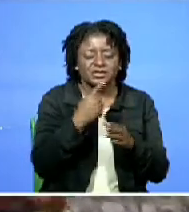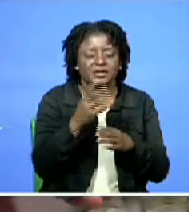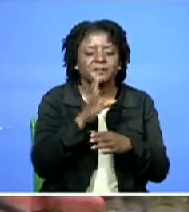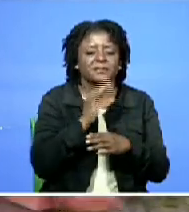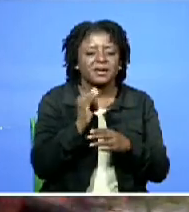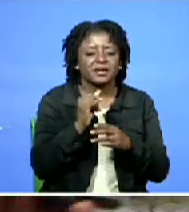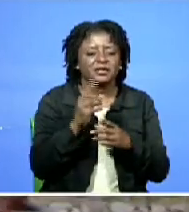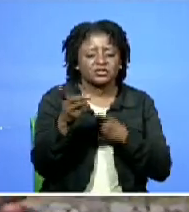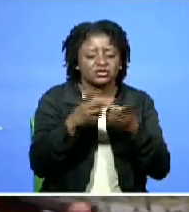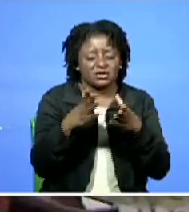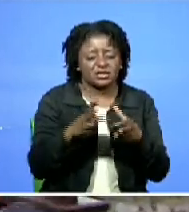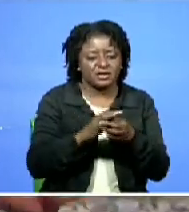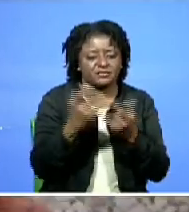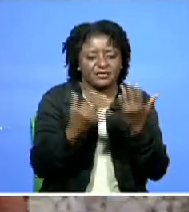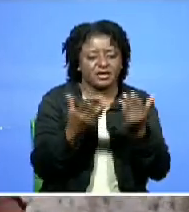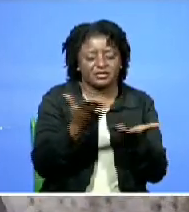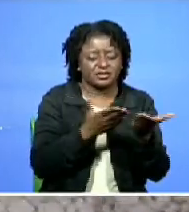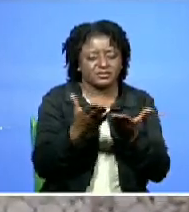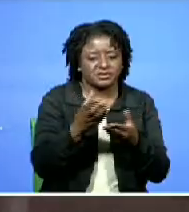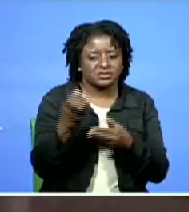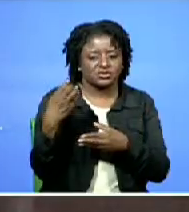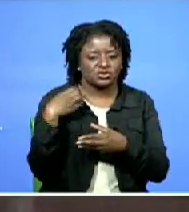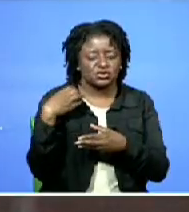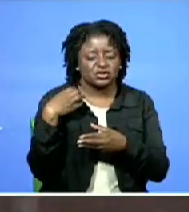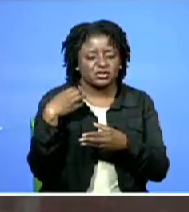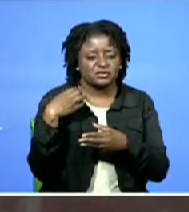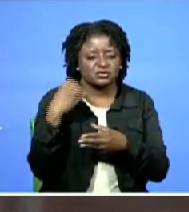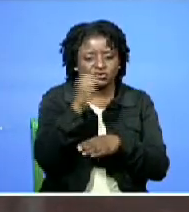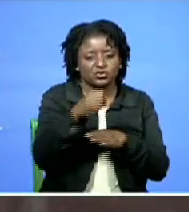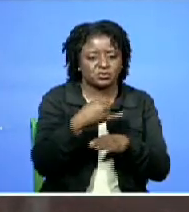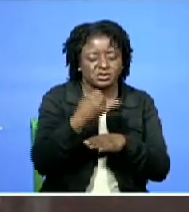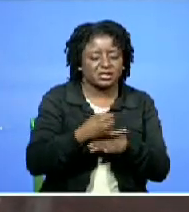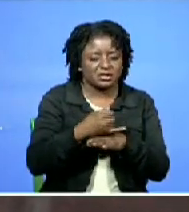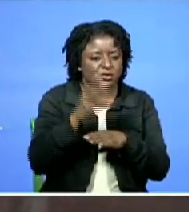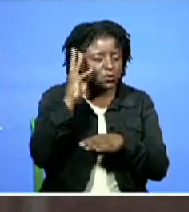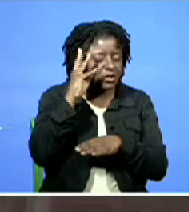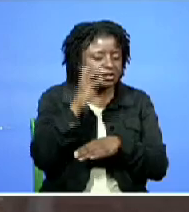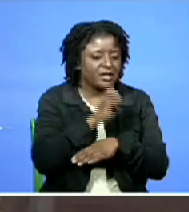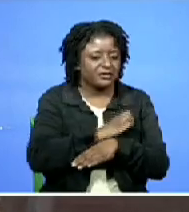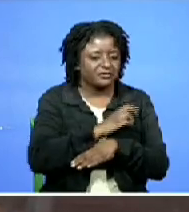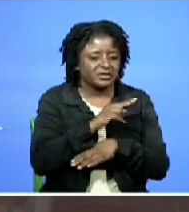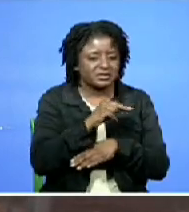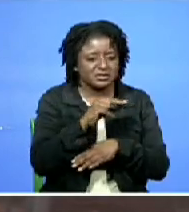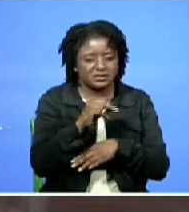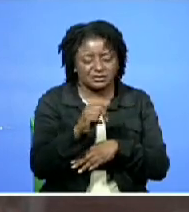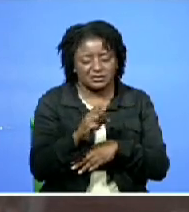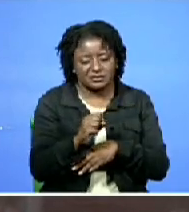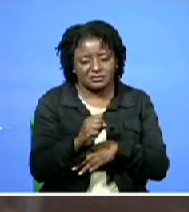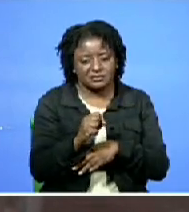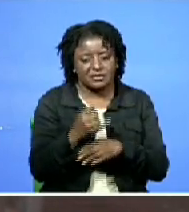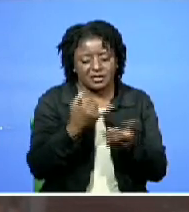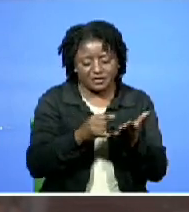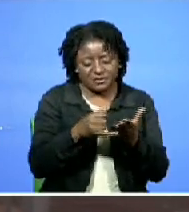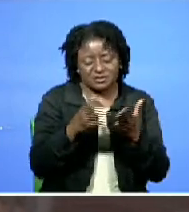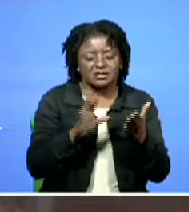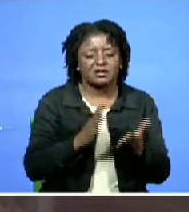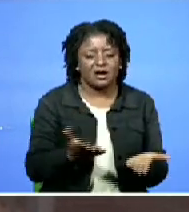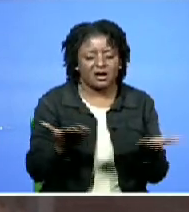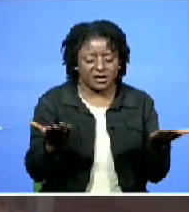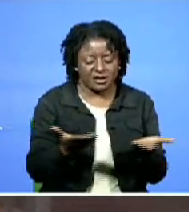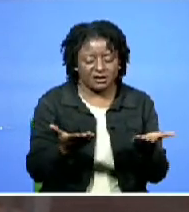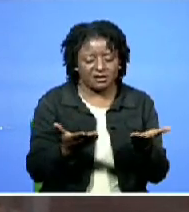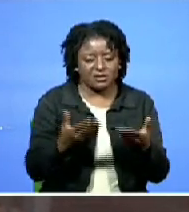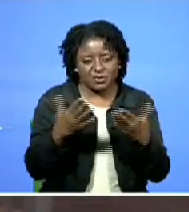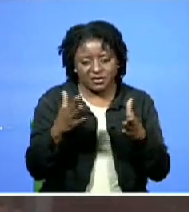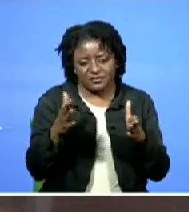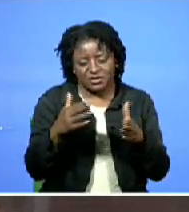Services Chief Superintendent Walter Evans. But of course, the investigators are here, and as soon as they complete their process,